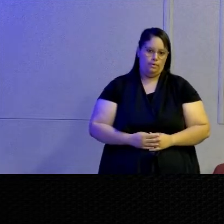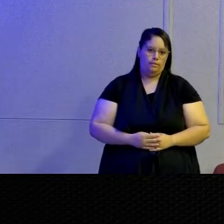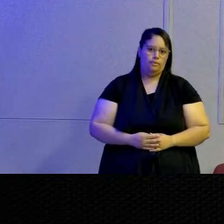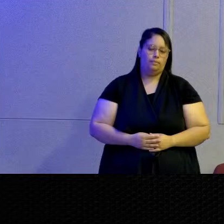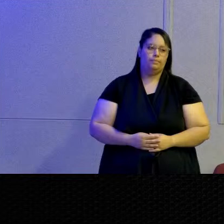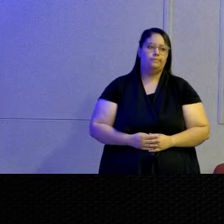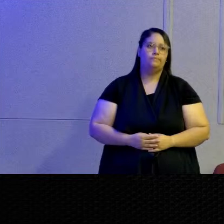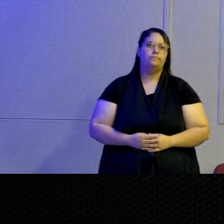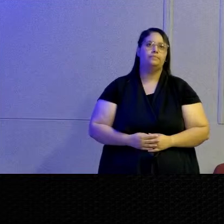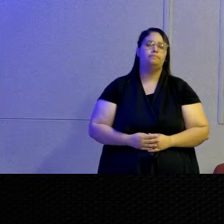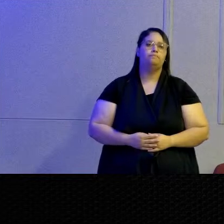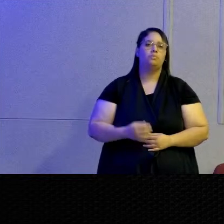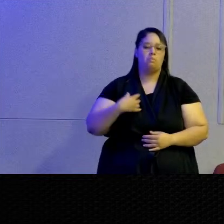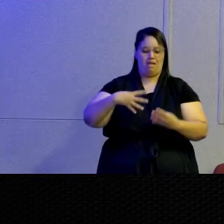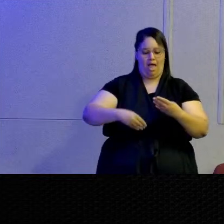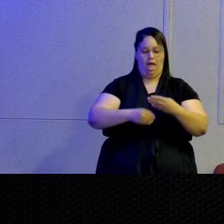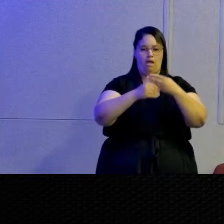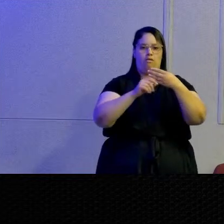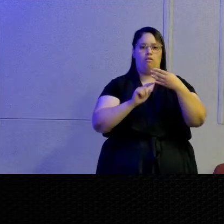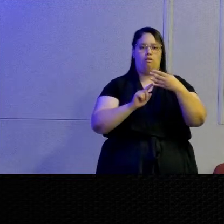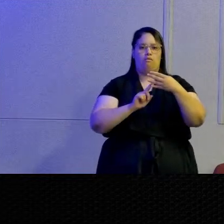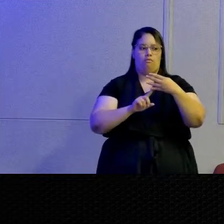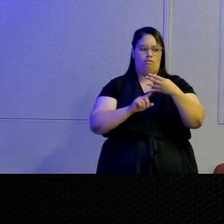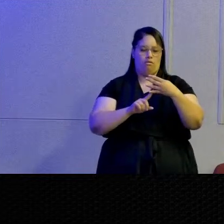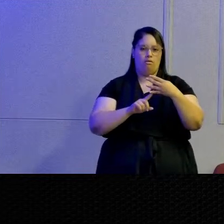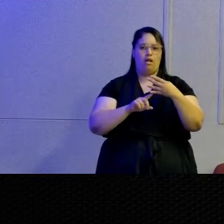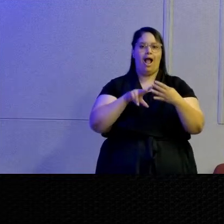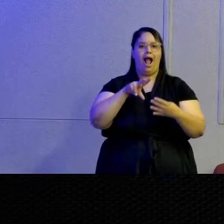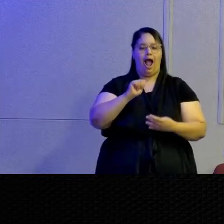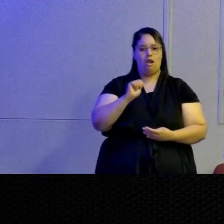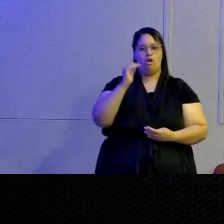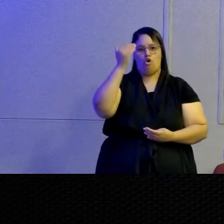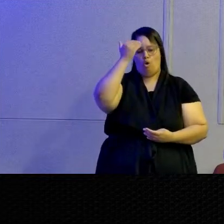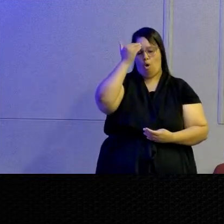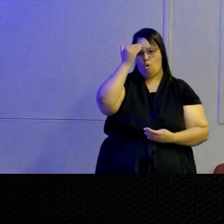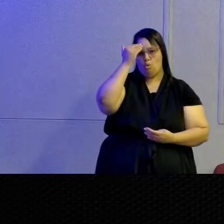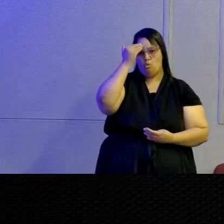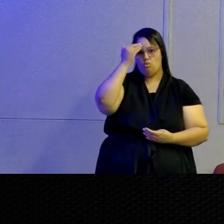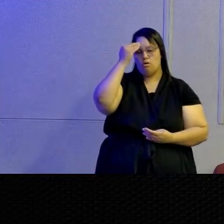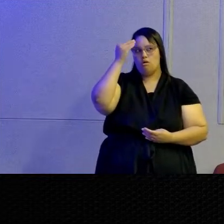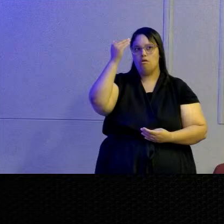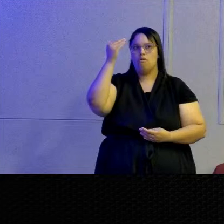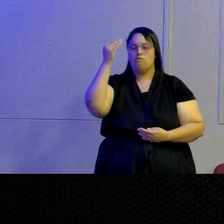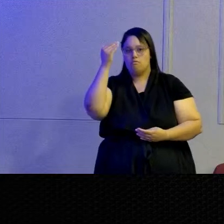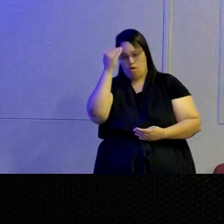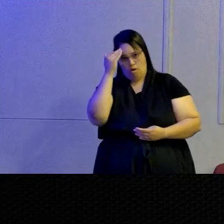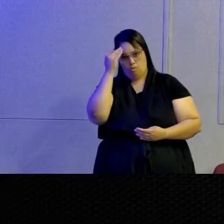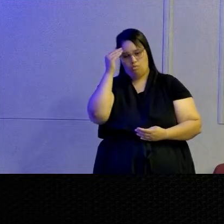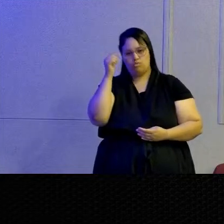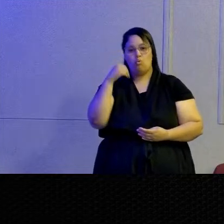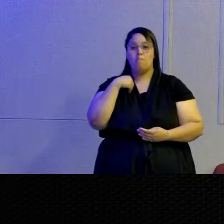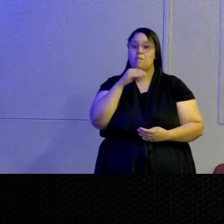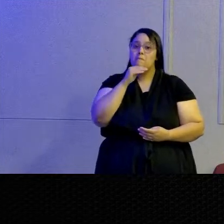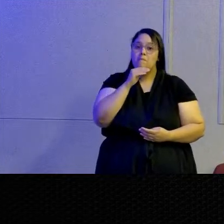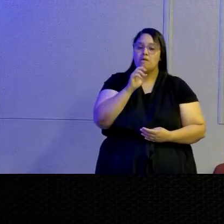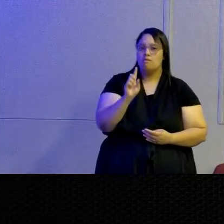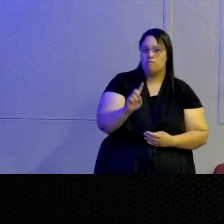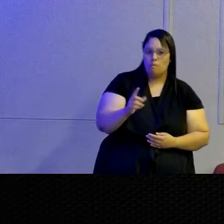I've added a fourth line there, which is an unknown known. So what do I mean by